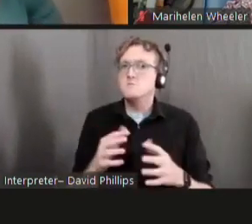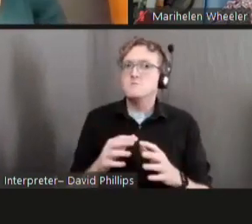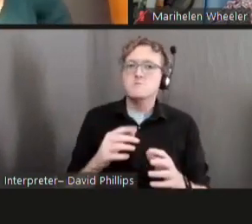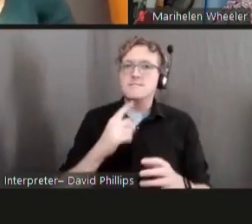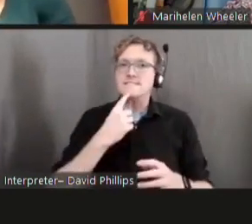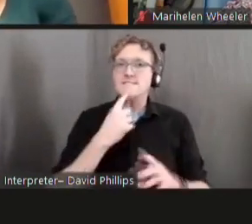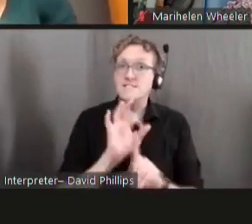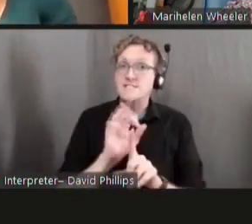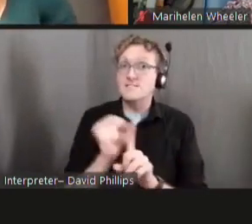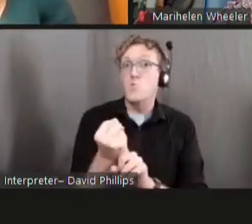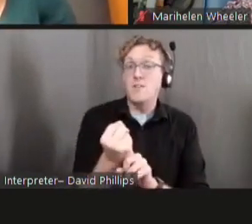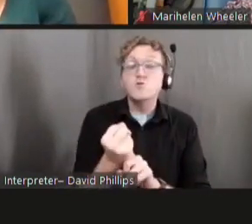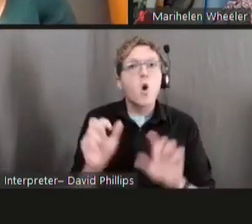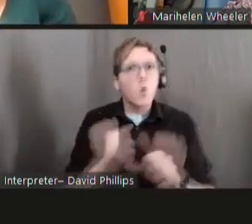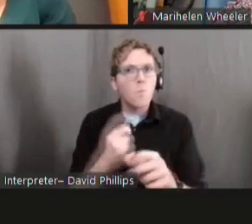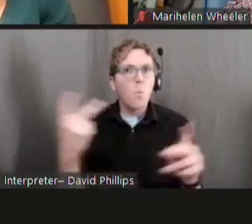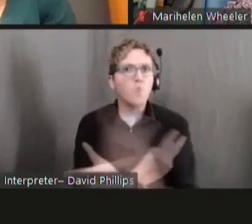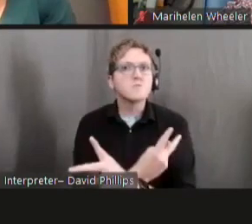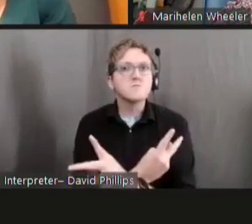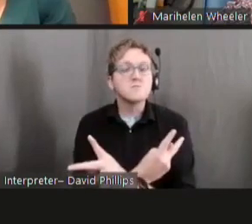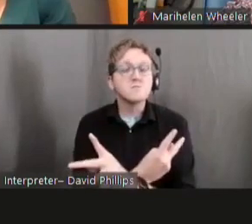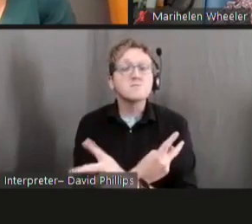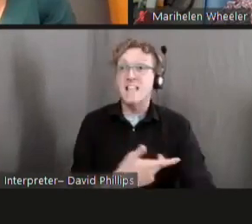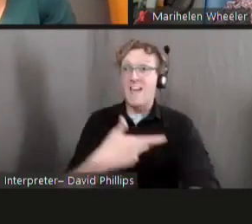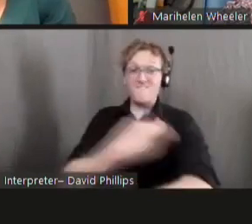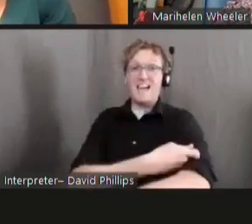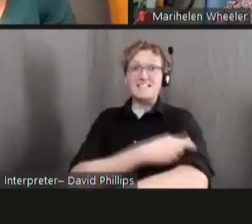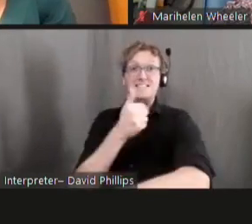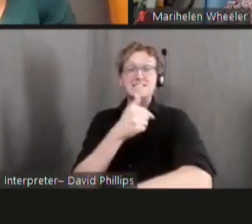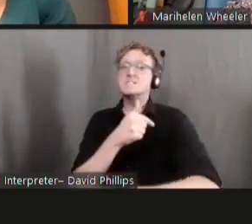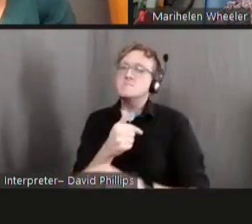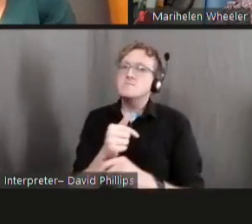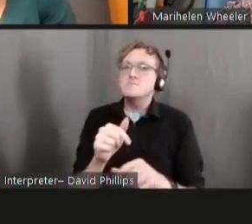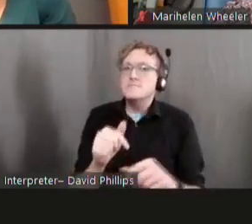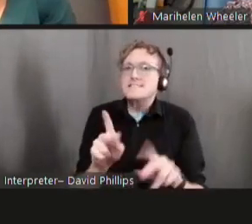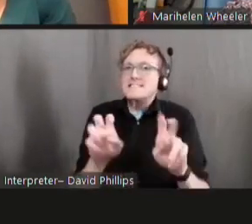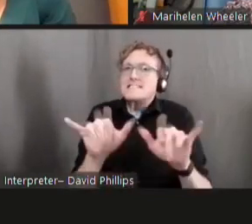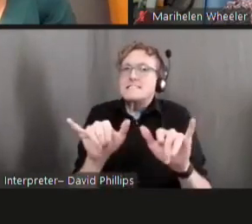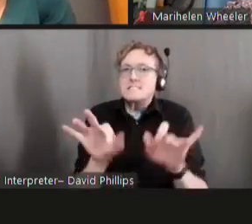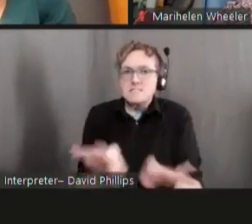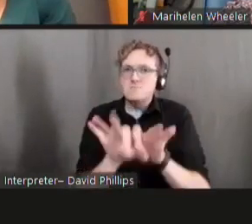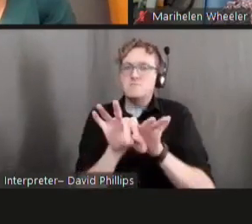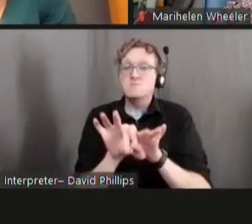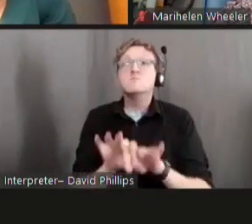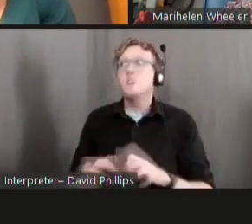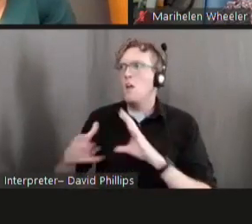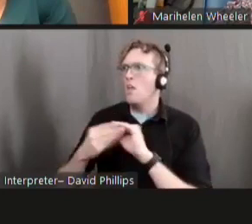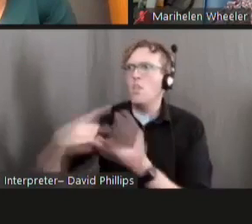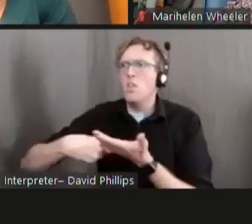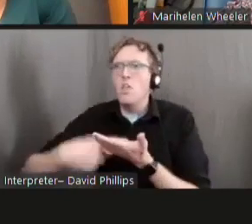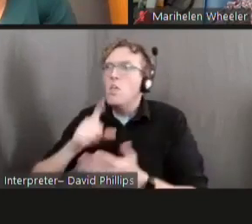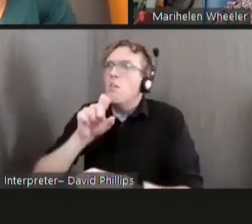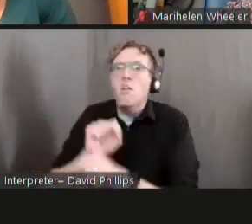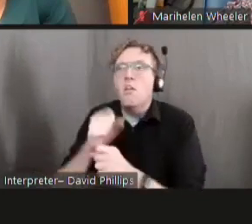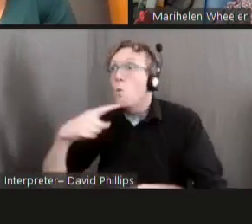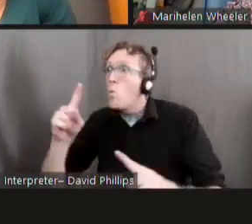much worse. Vaccination definitely is the key. Now, there has been talk, and there is continuous talk, is the vaccine really effective? What is the